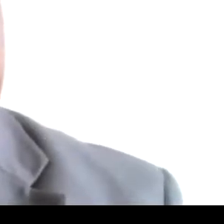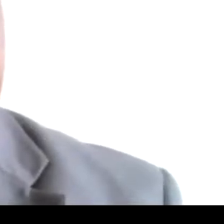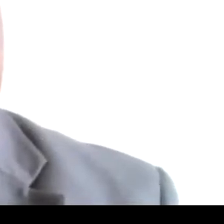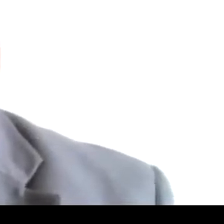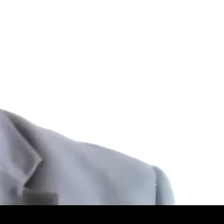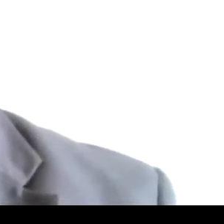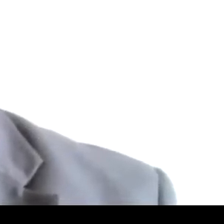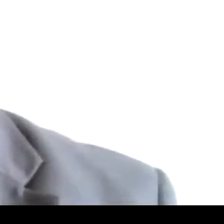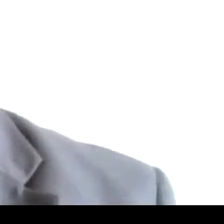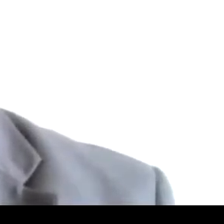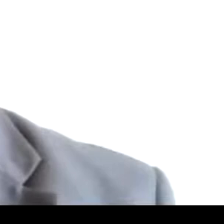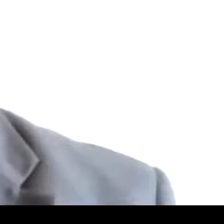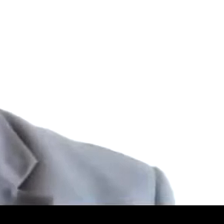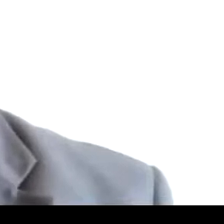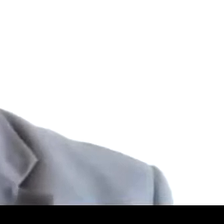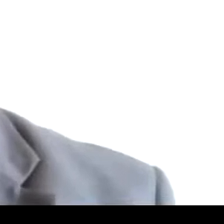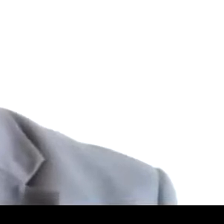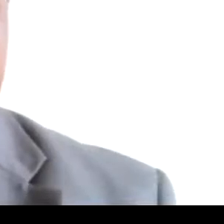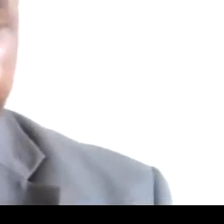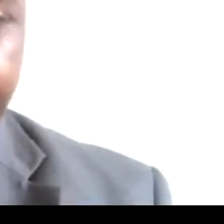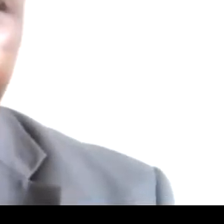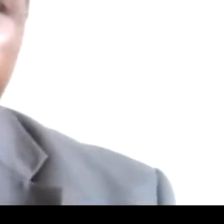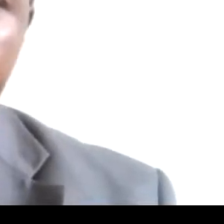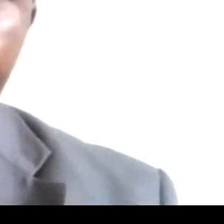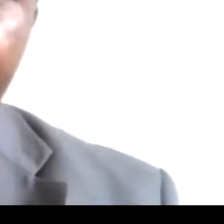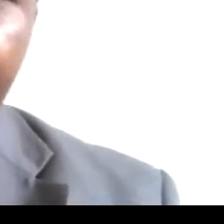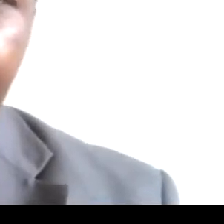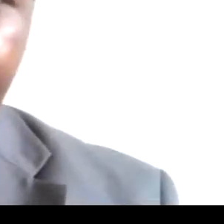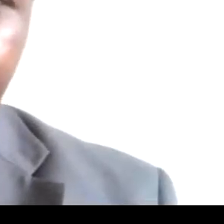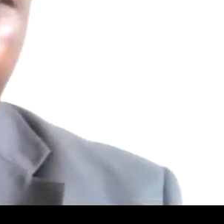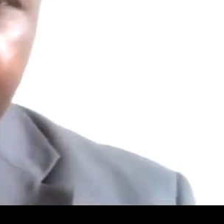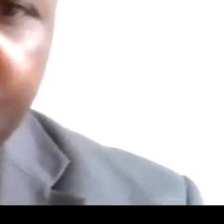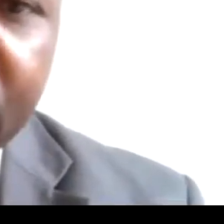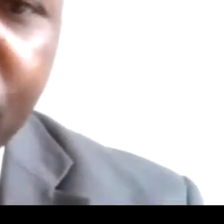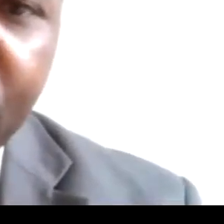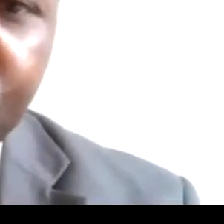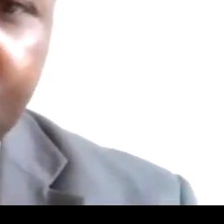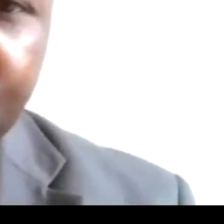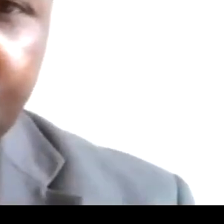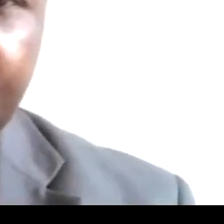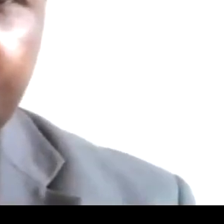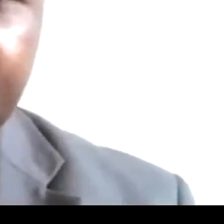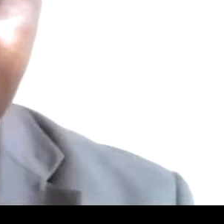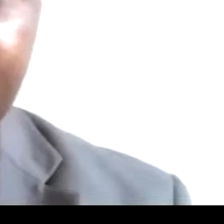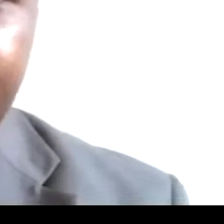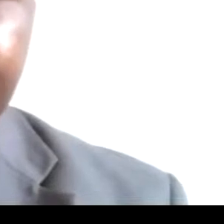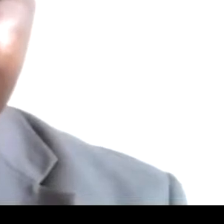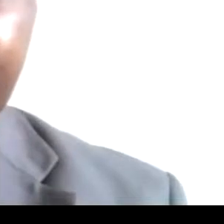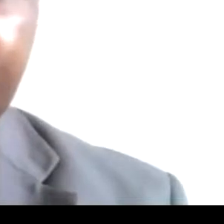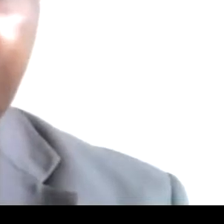serving institutions where we are doing our where we are implementing one of the model.